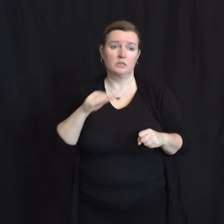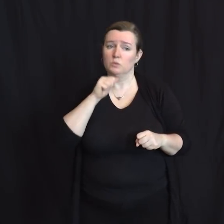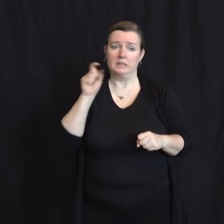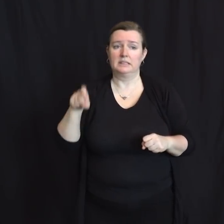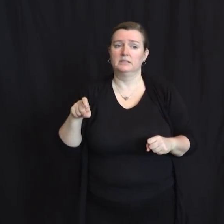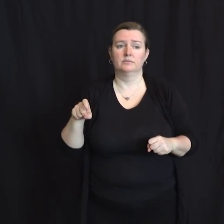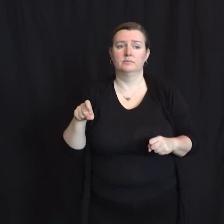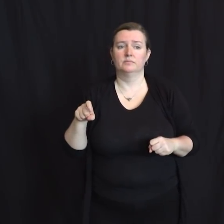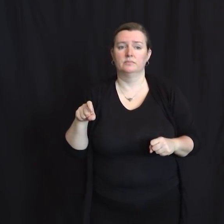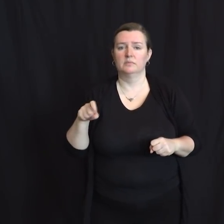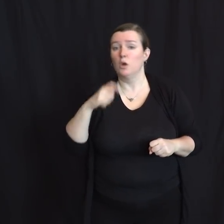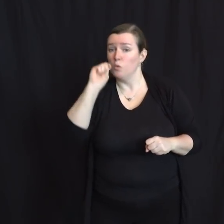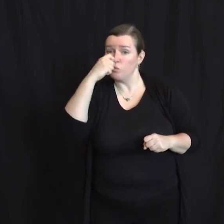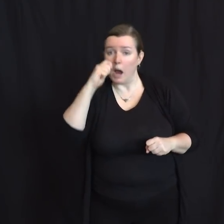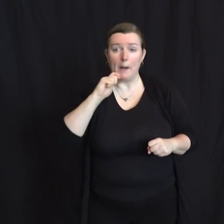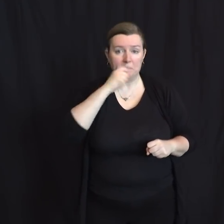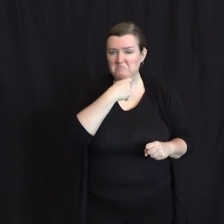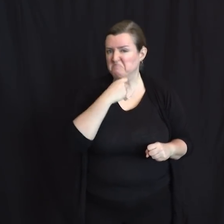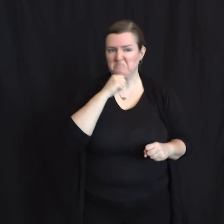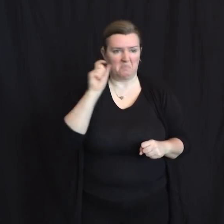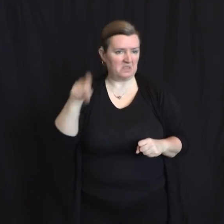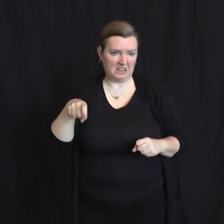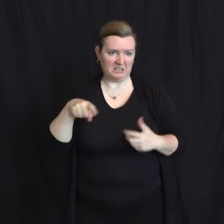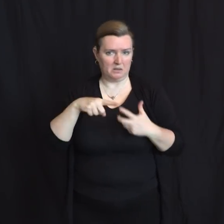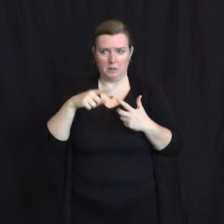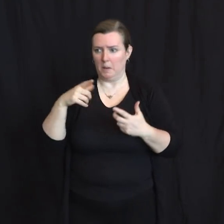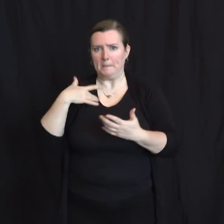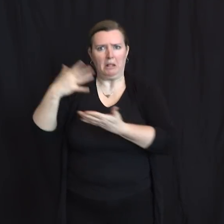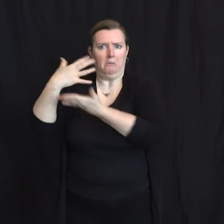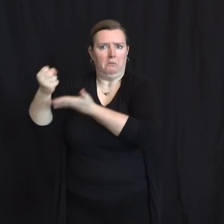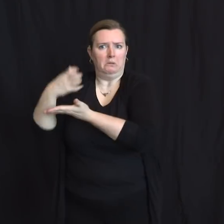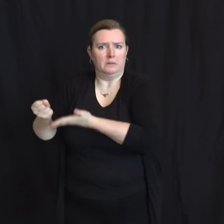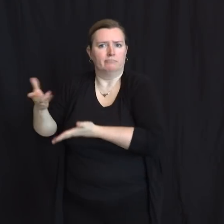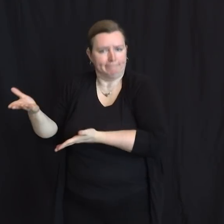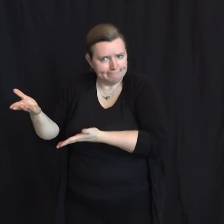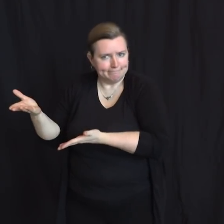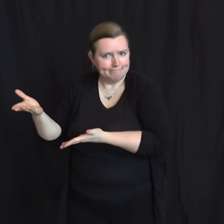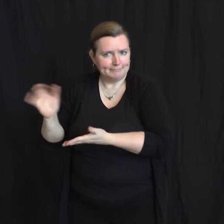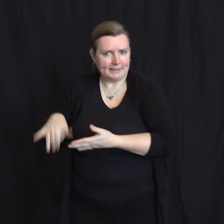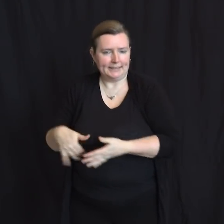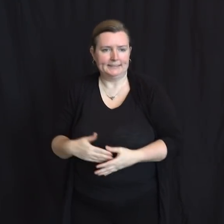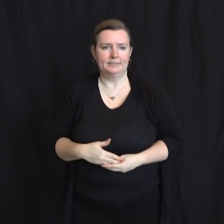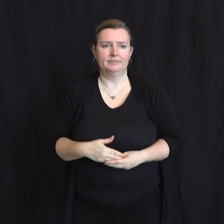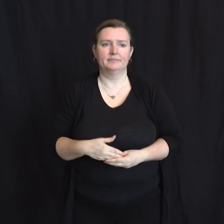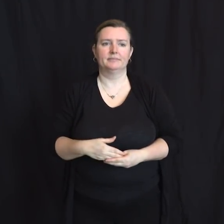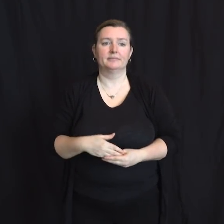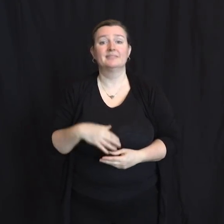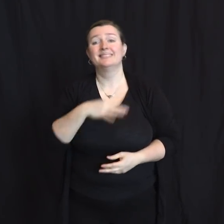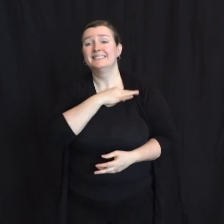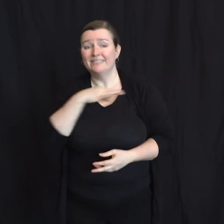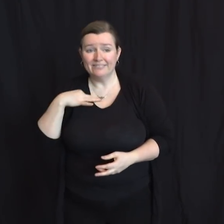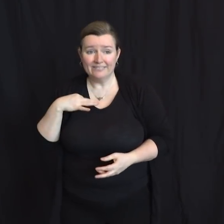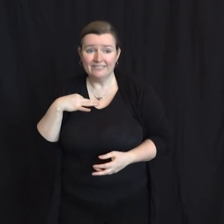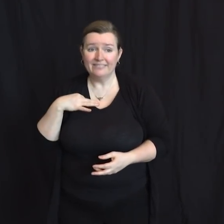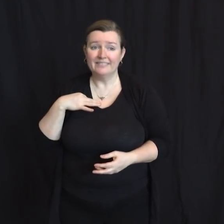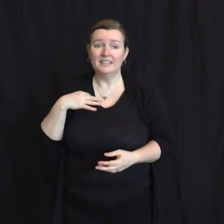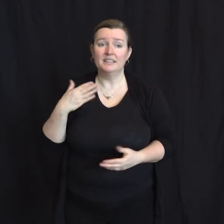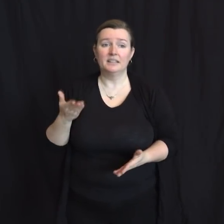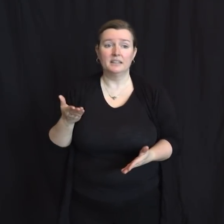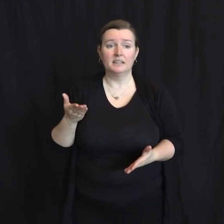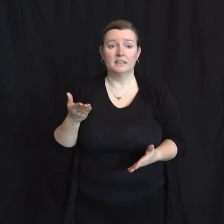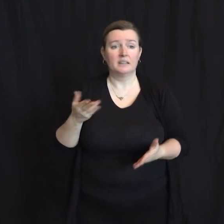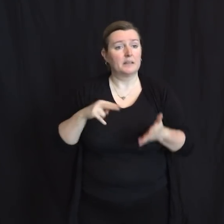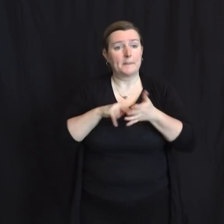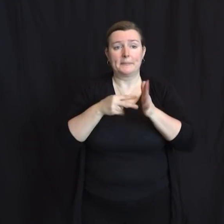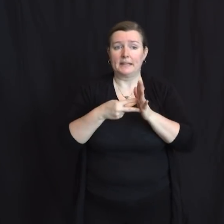which are what is in short supply. So the equipment is gettable. It's not a rate limiting step. And the manpower, Brian, just for everyone's benefit, is that front end